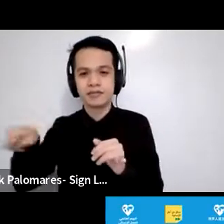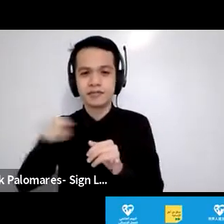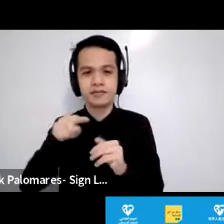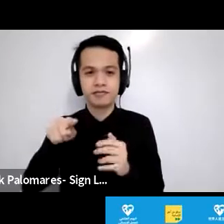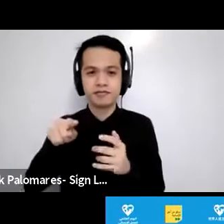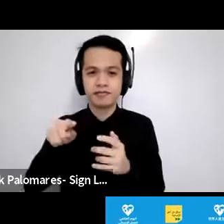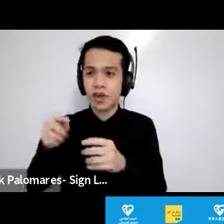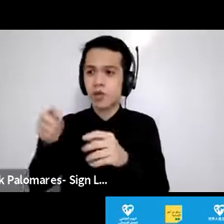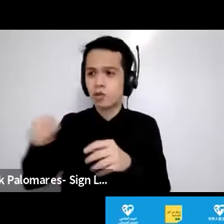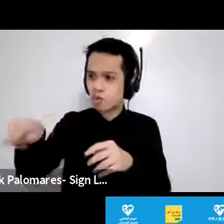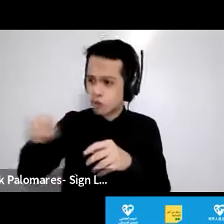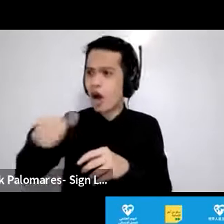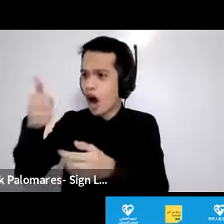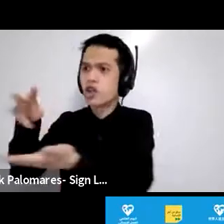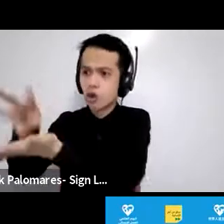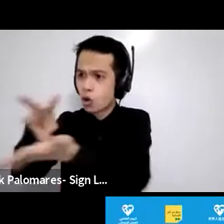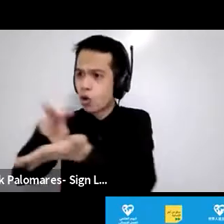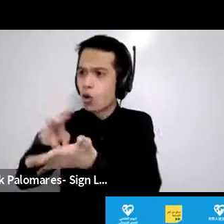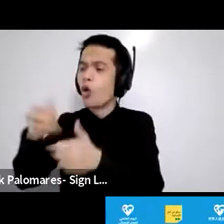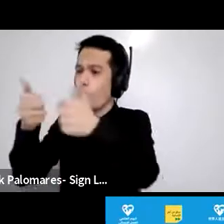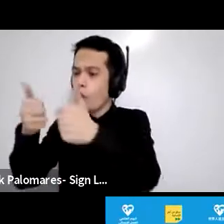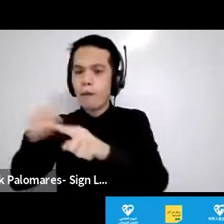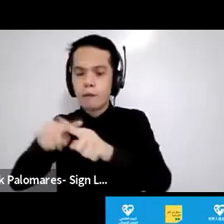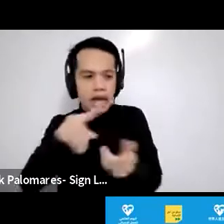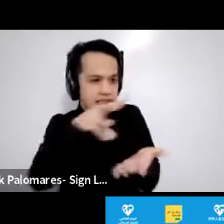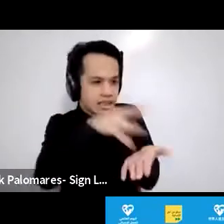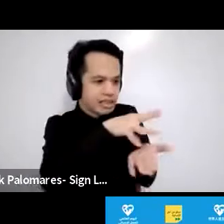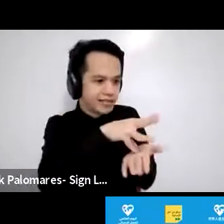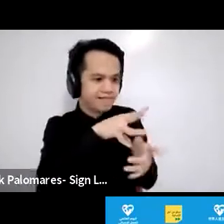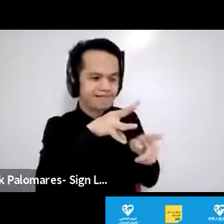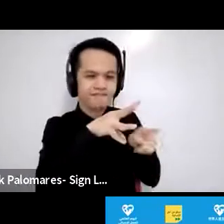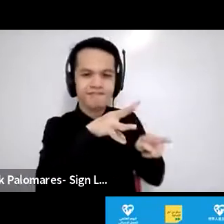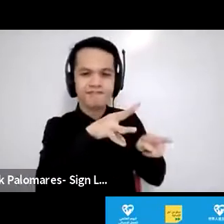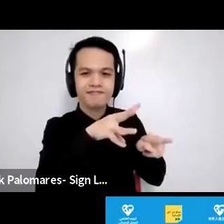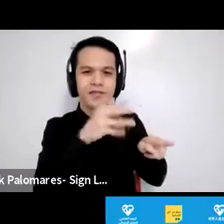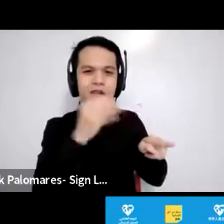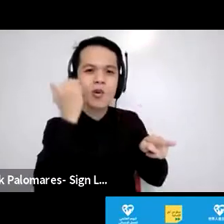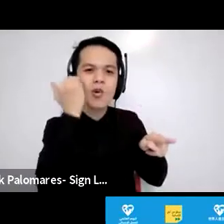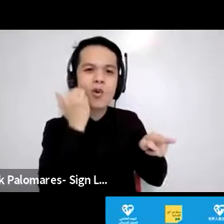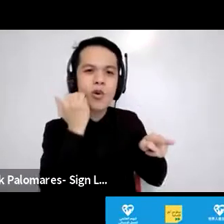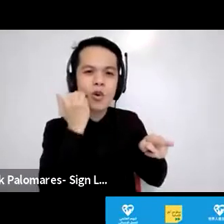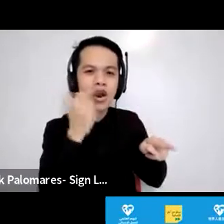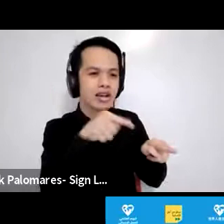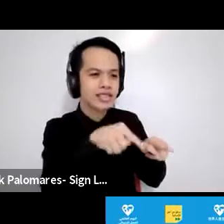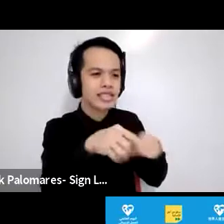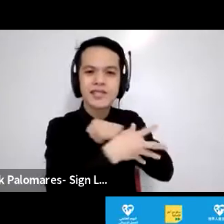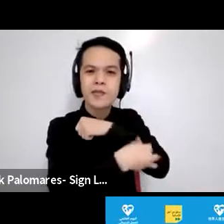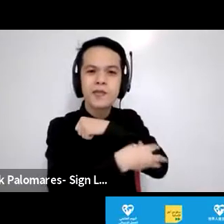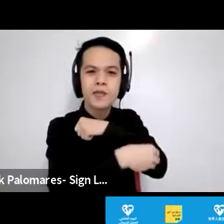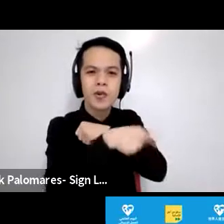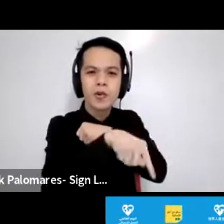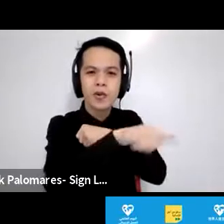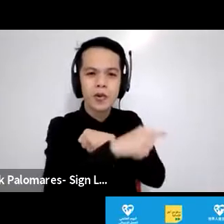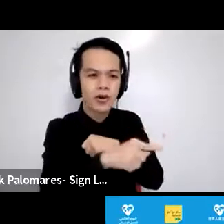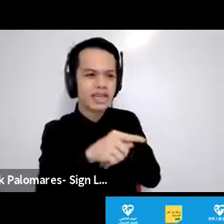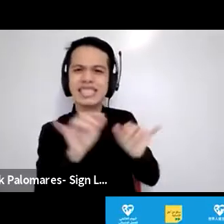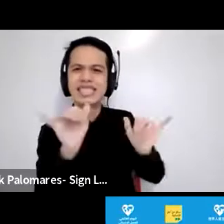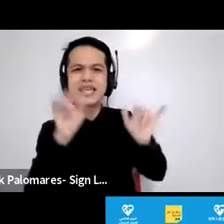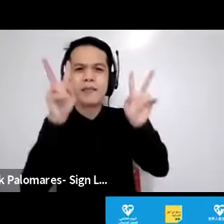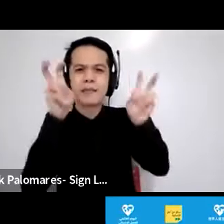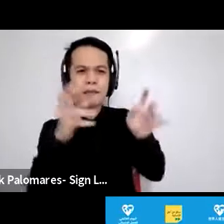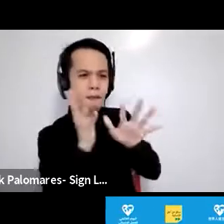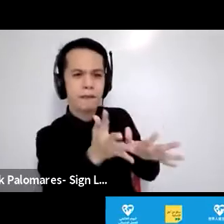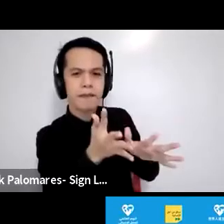support and they're richer cities, but the cities that are more economically marginalized are once again left behind. So we're seeing